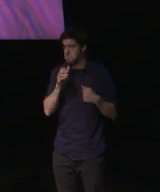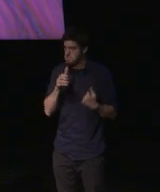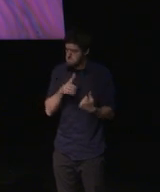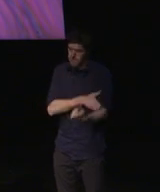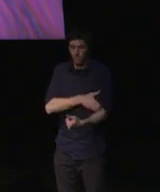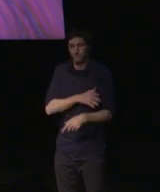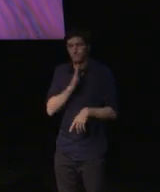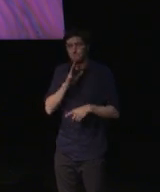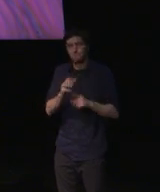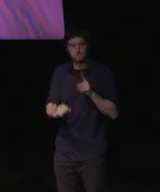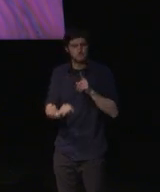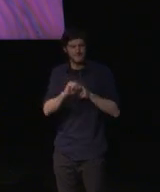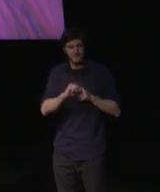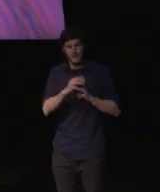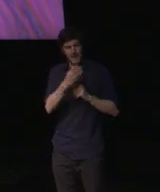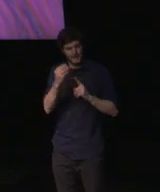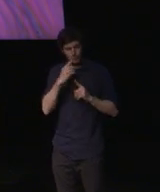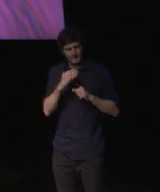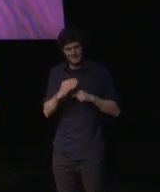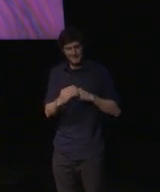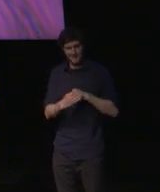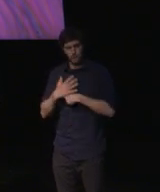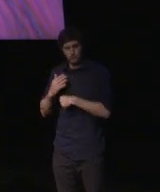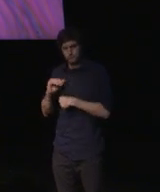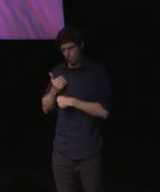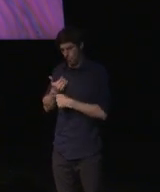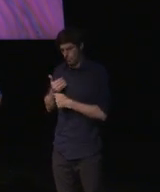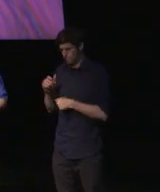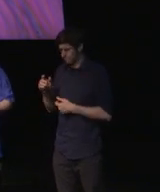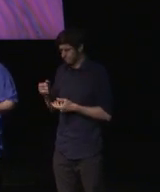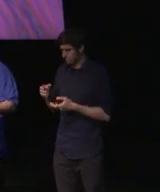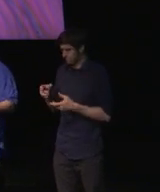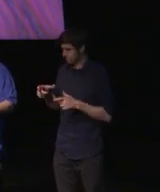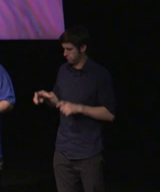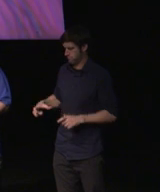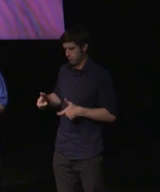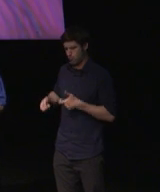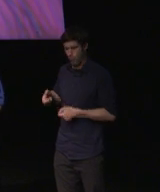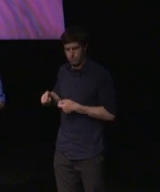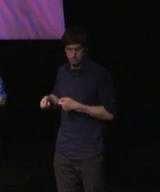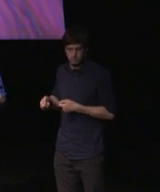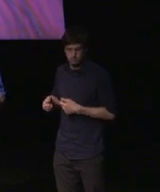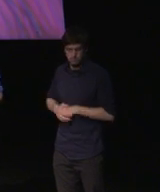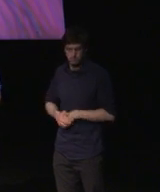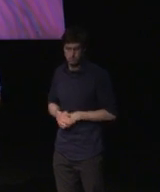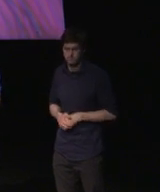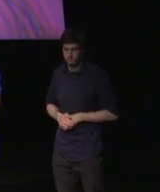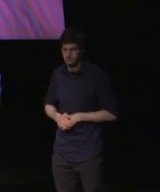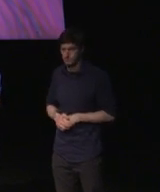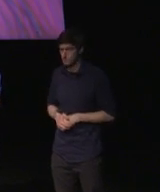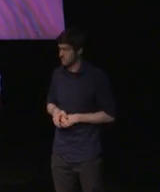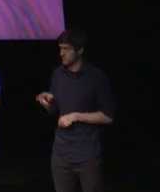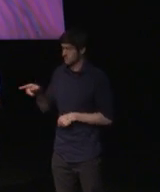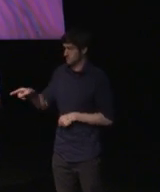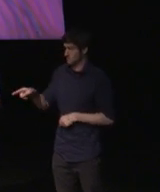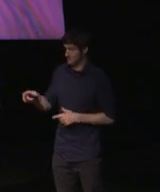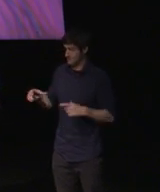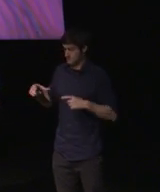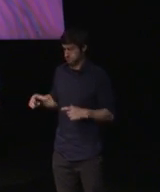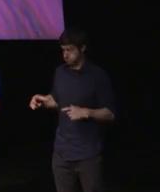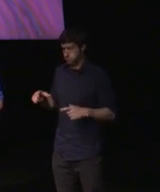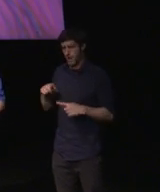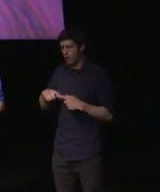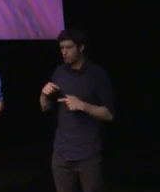And that shaped the device really frequently, like really, really, really, really significantly. So, you know, this device had to work as well